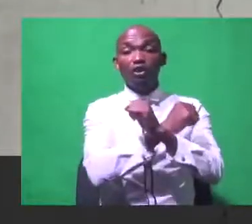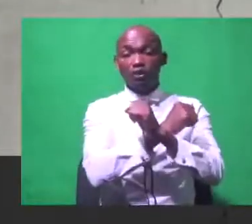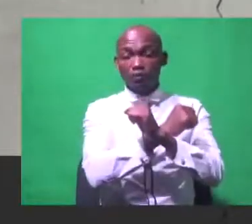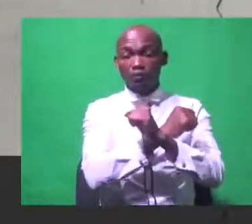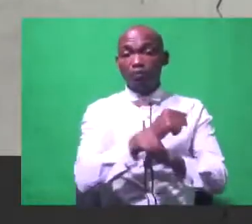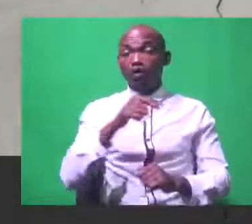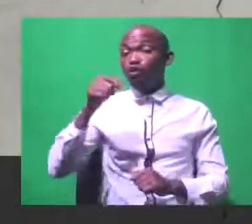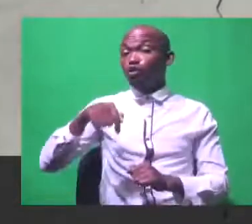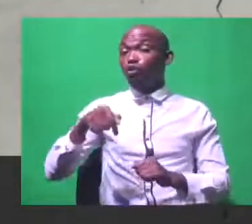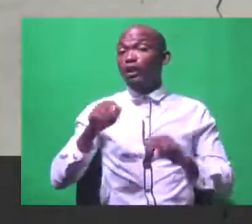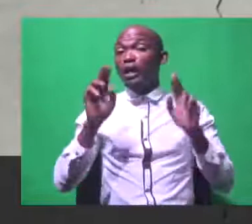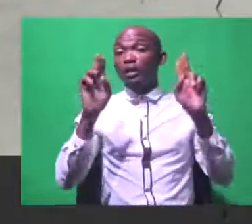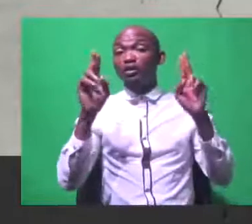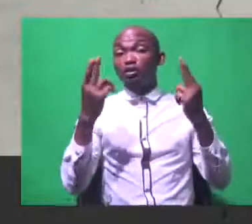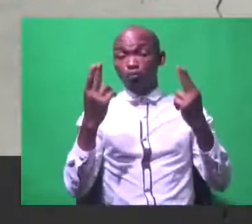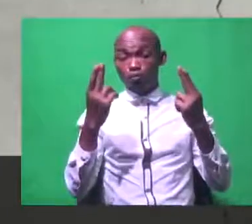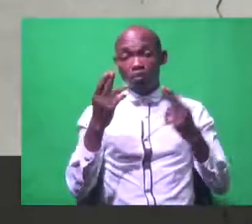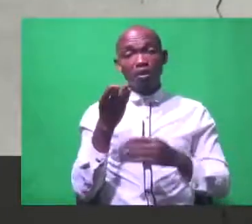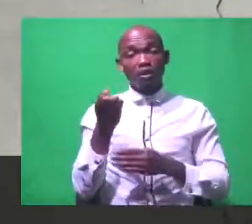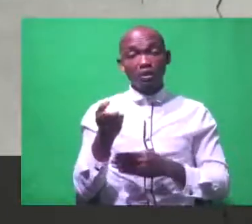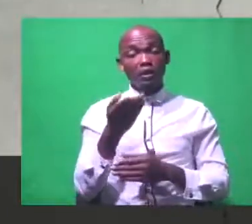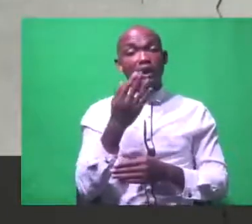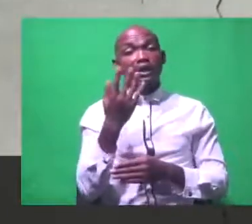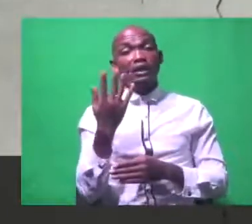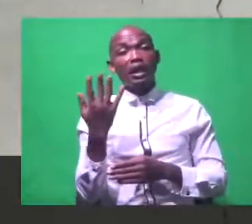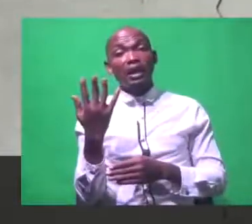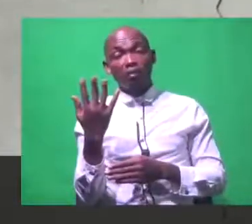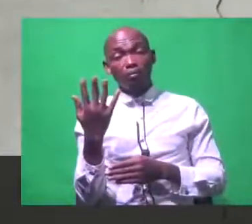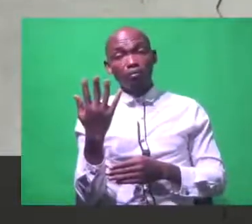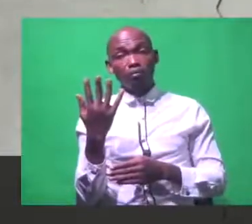So our today's subtopic will be types